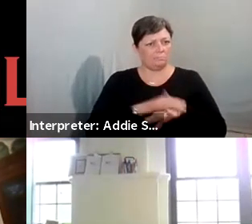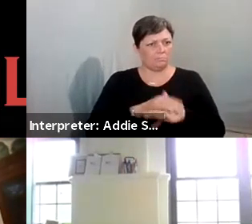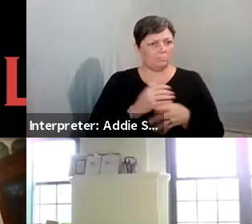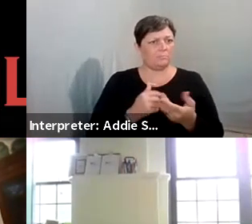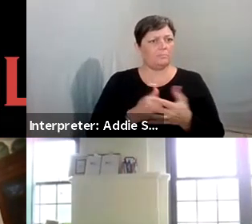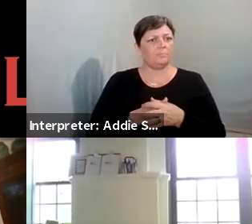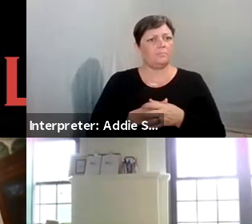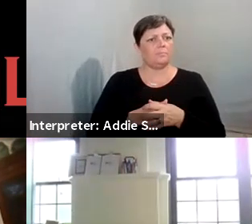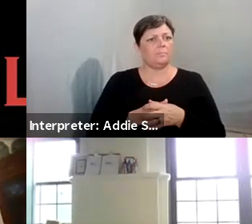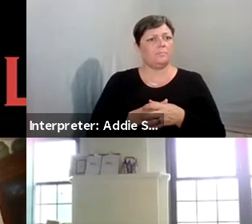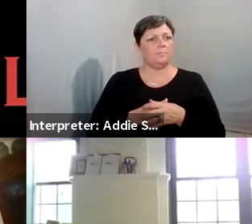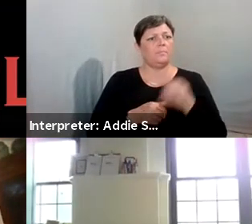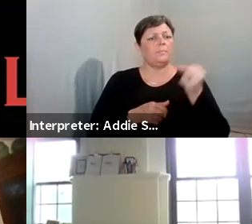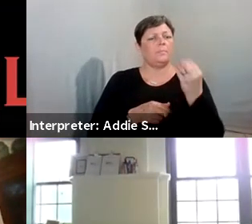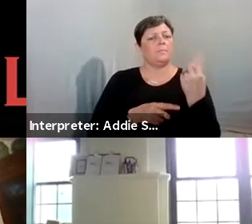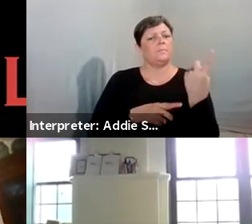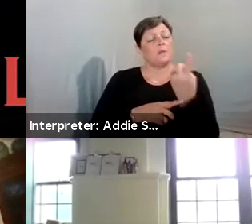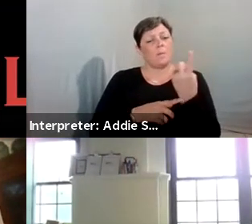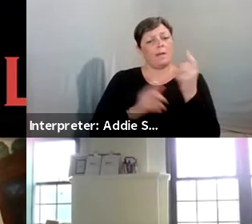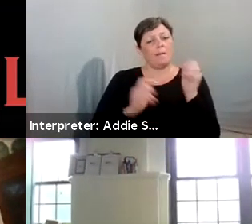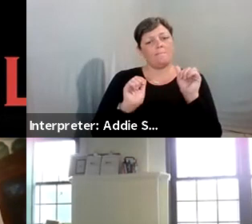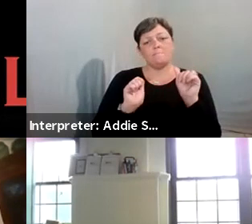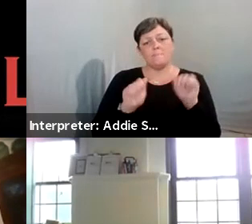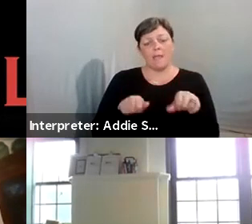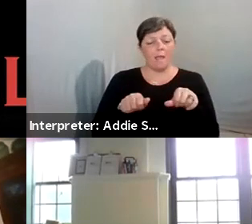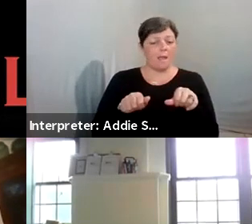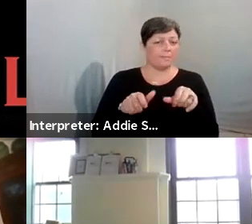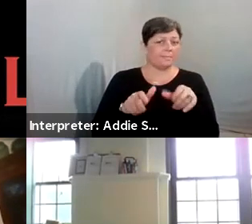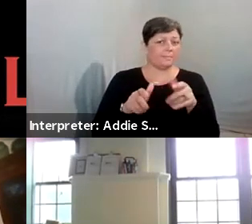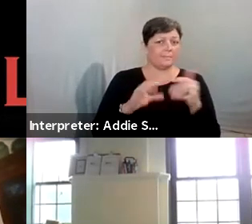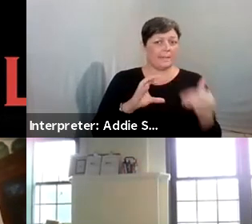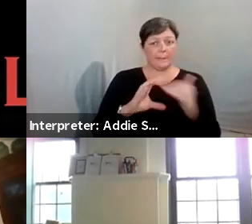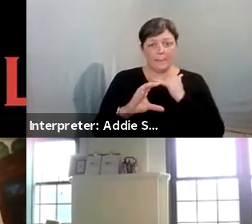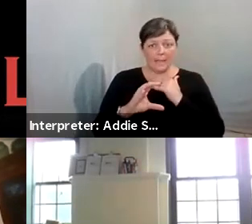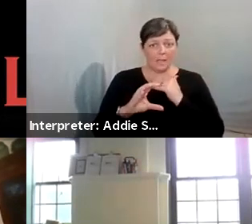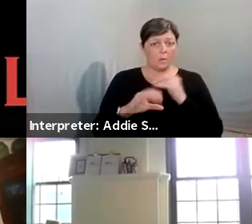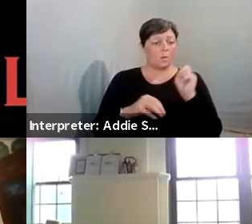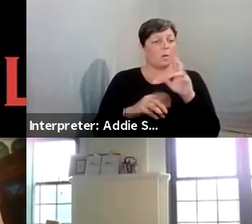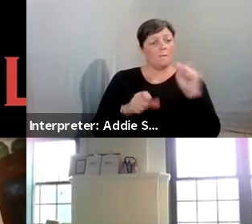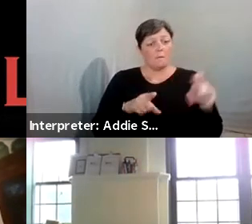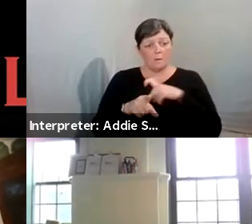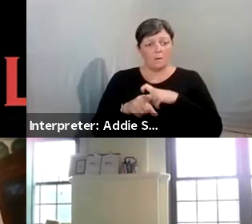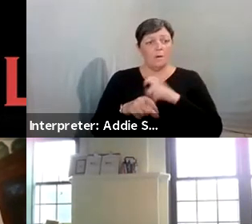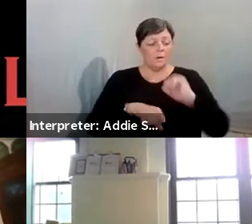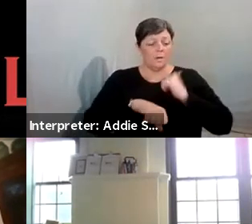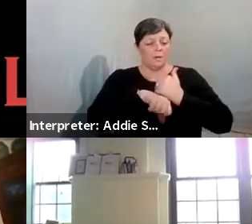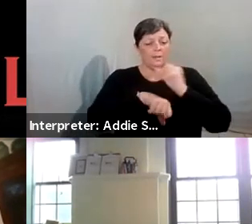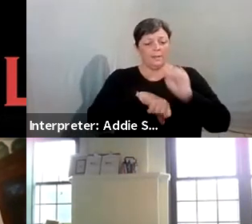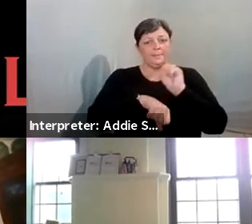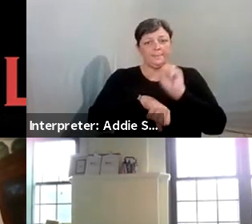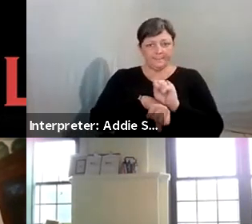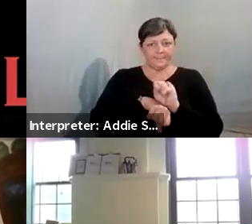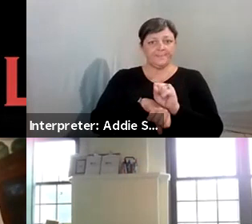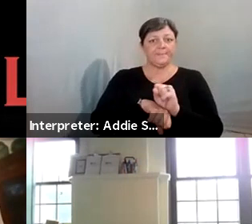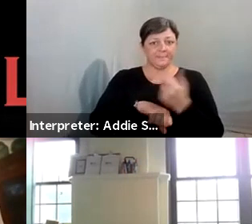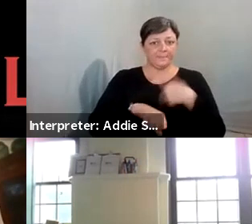person or? So somebody can email us, or they can call to set up an appointment. We